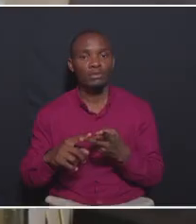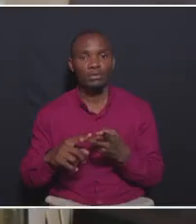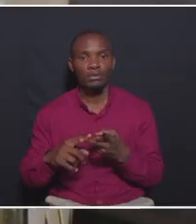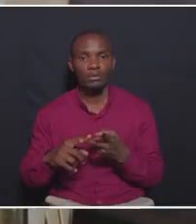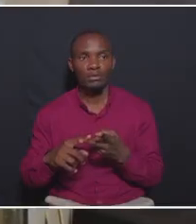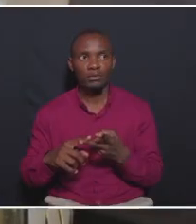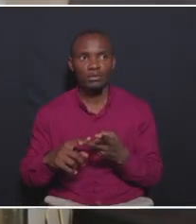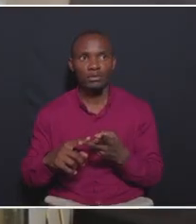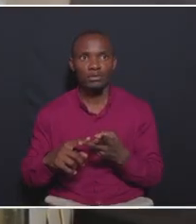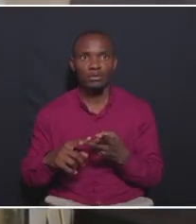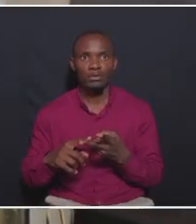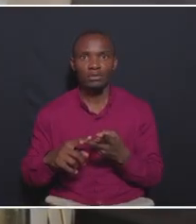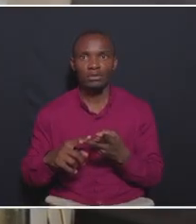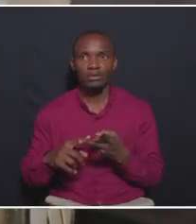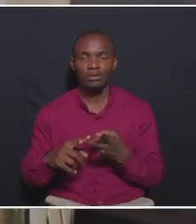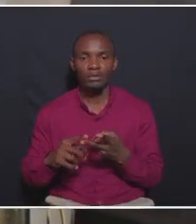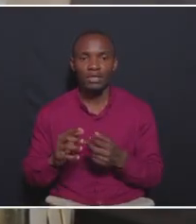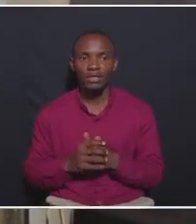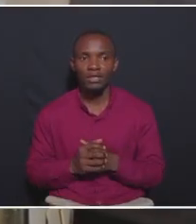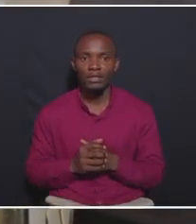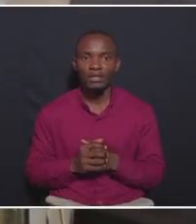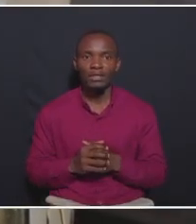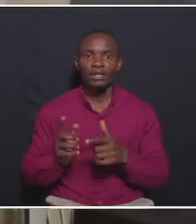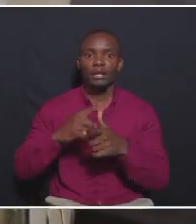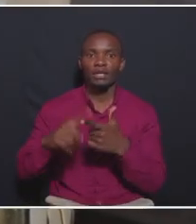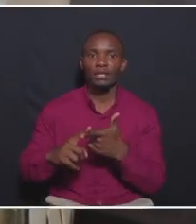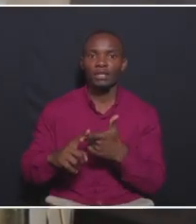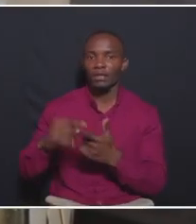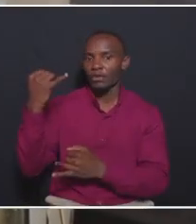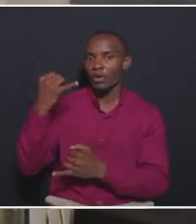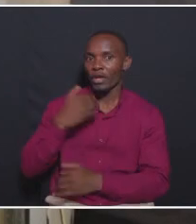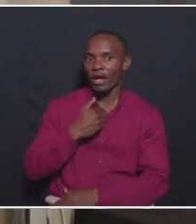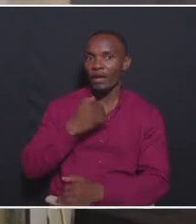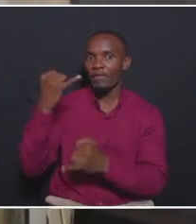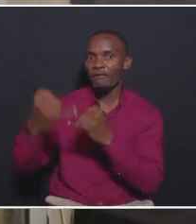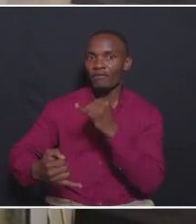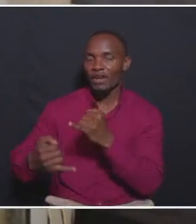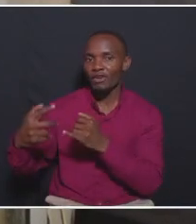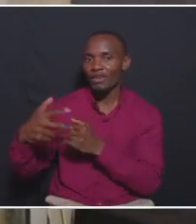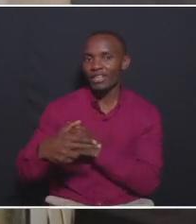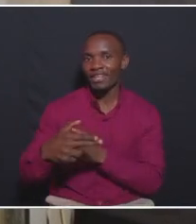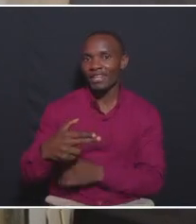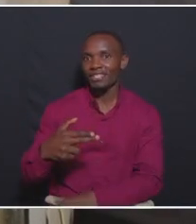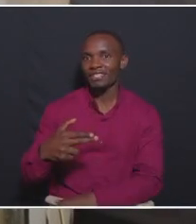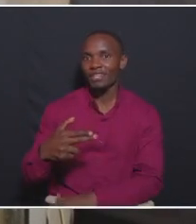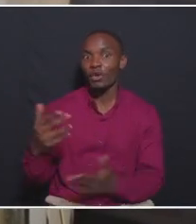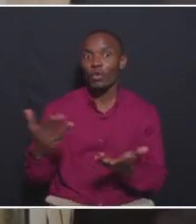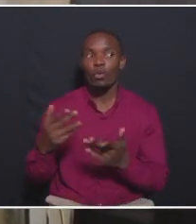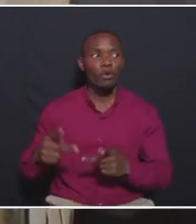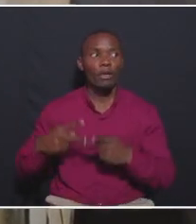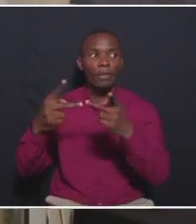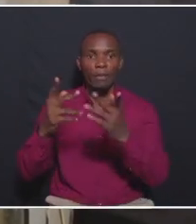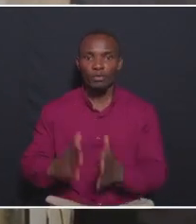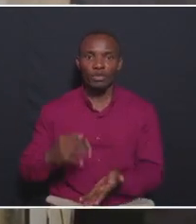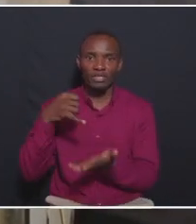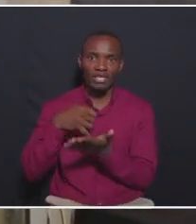first cut, you sit with the director, and then you come up with a first cut. And then the final cut is now where a producer is involved.